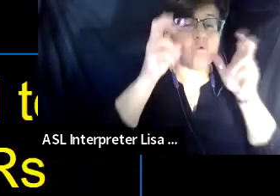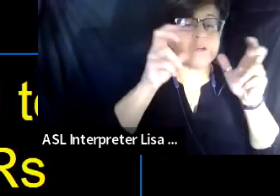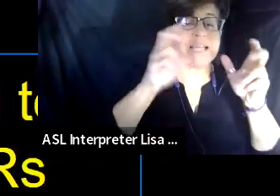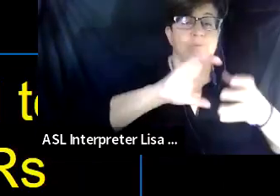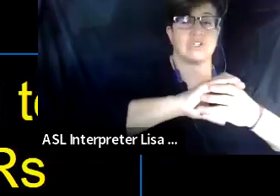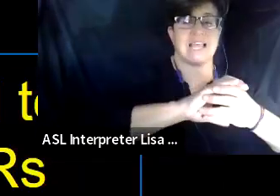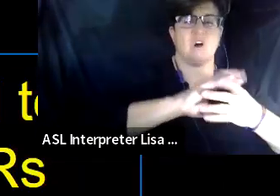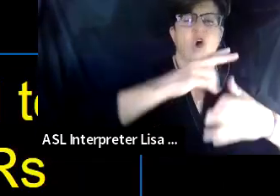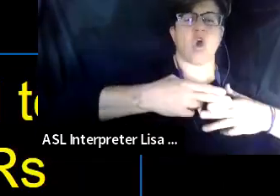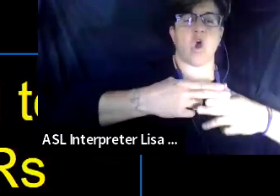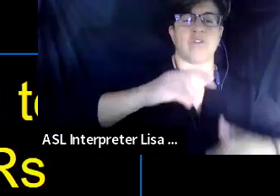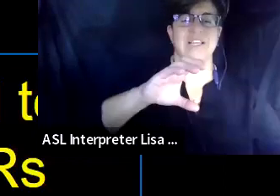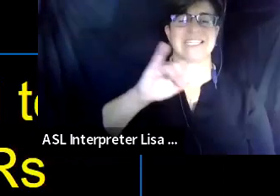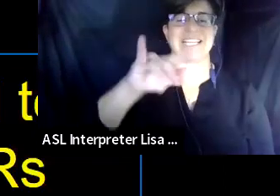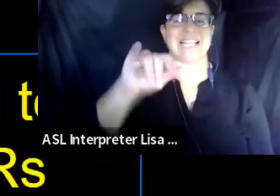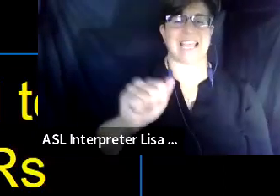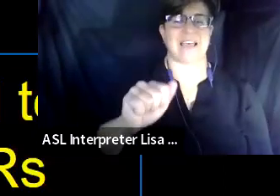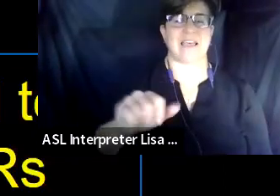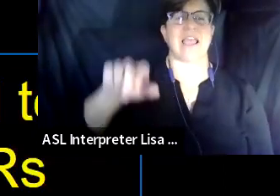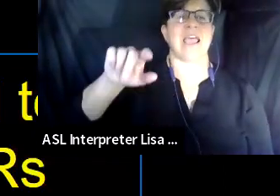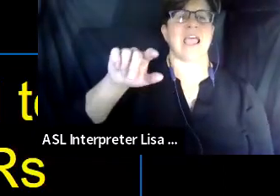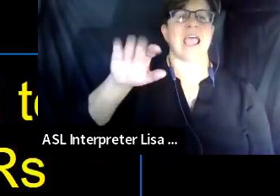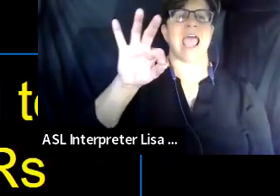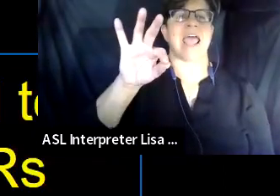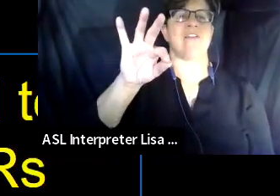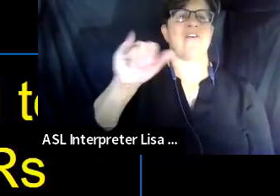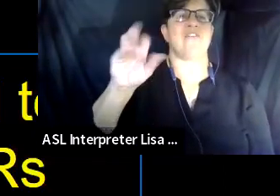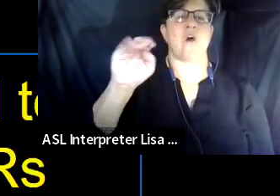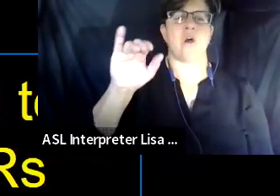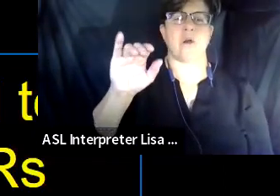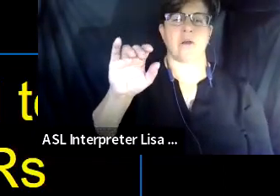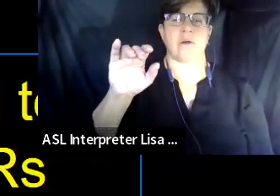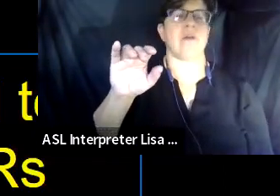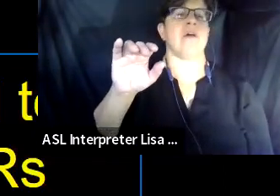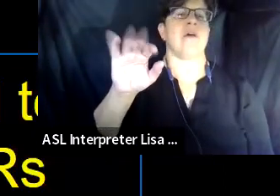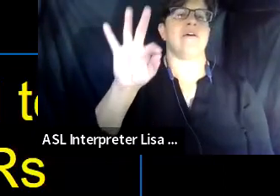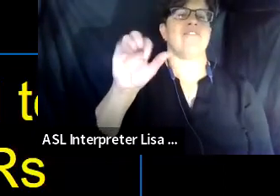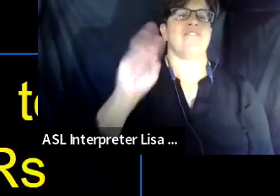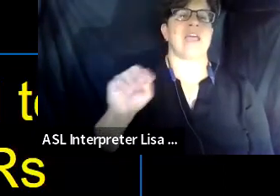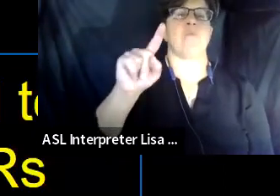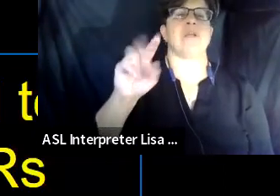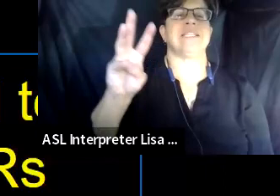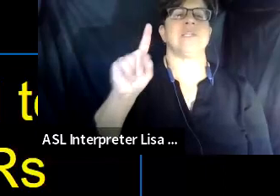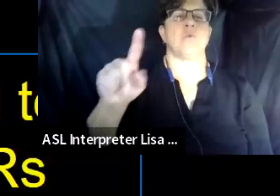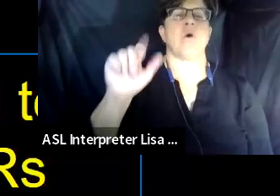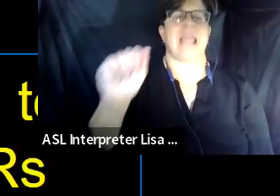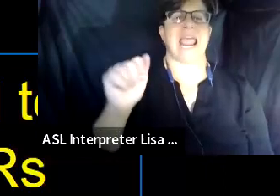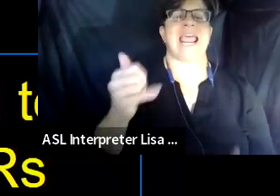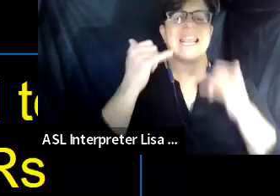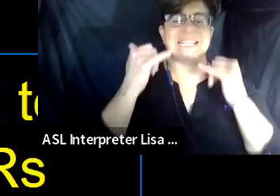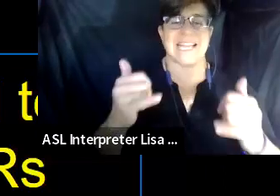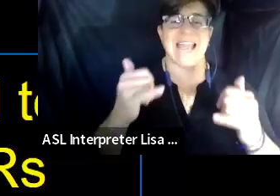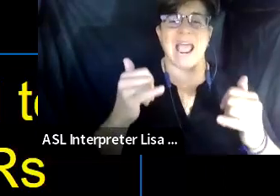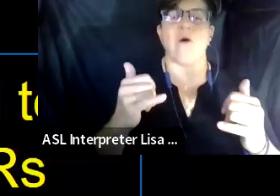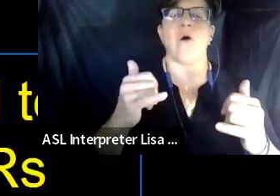and FAM161A is now a member of a large number of photoreceptor proteins that cause